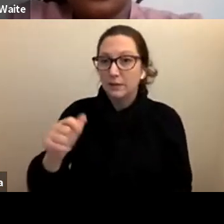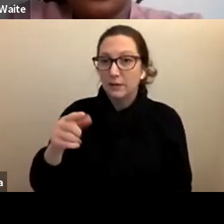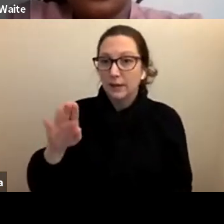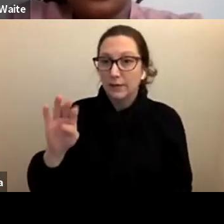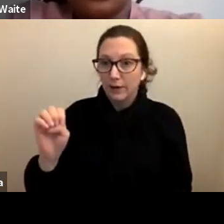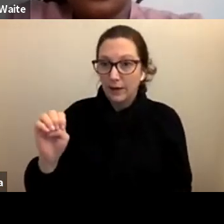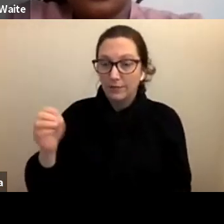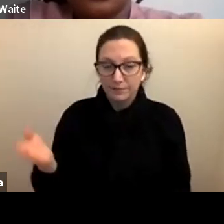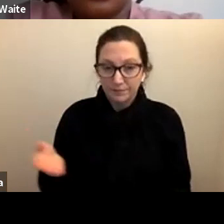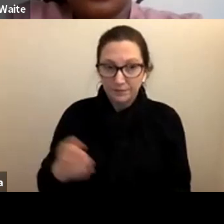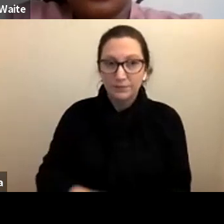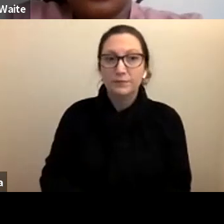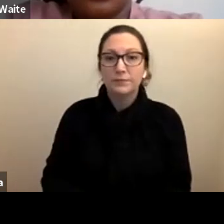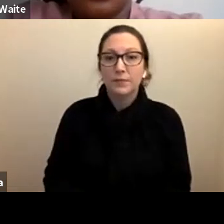Yes.